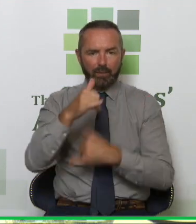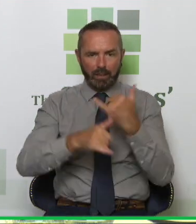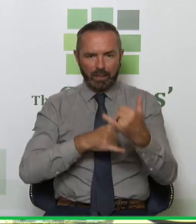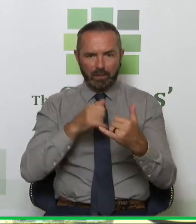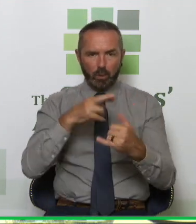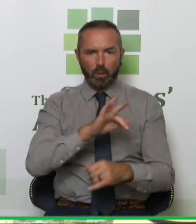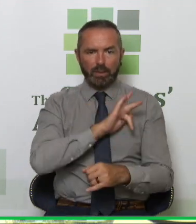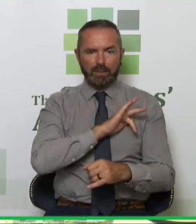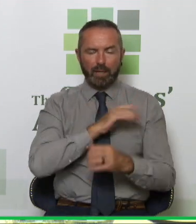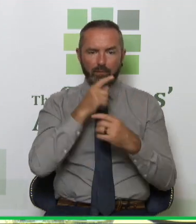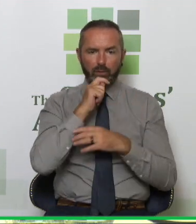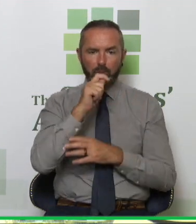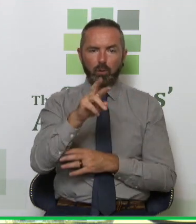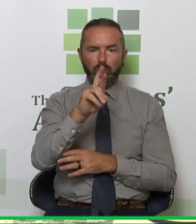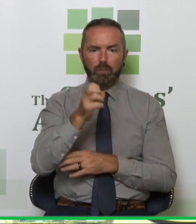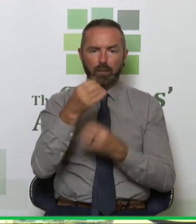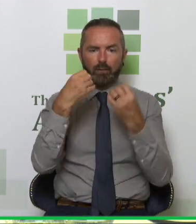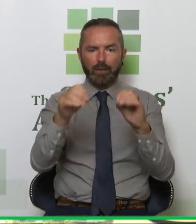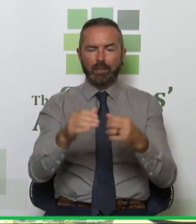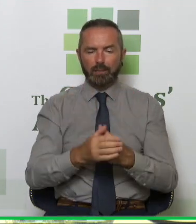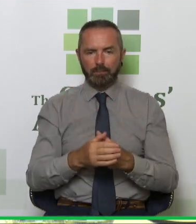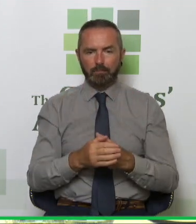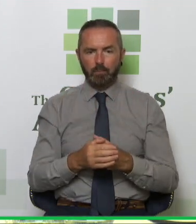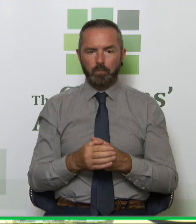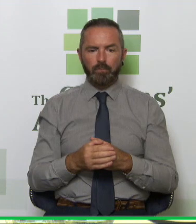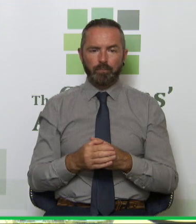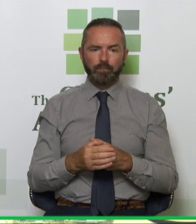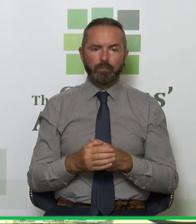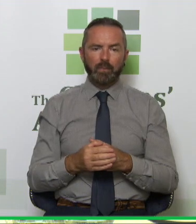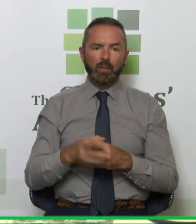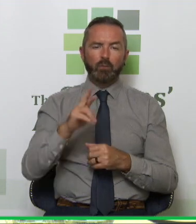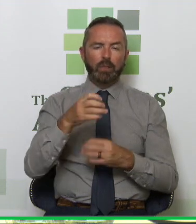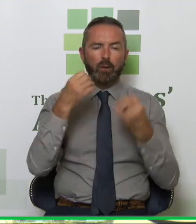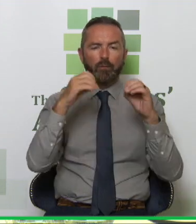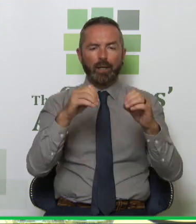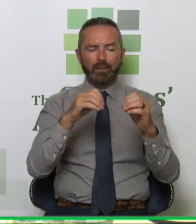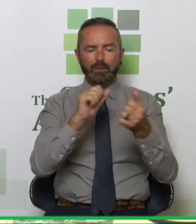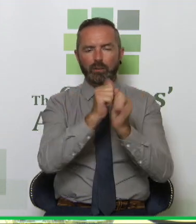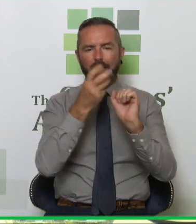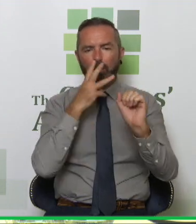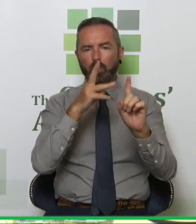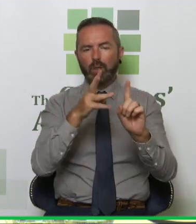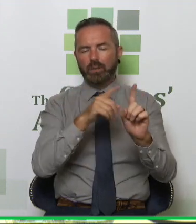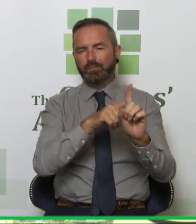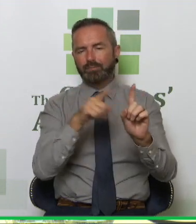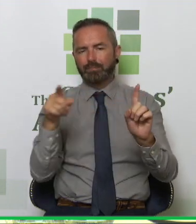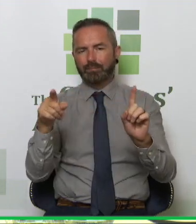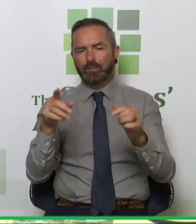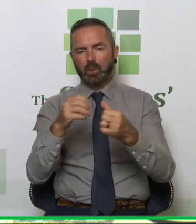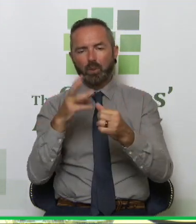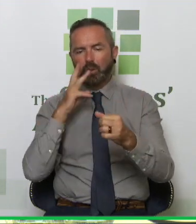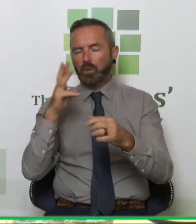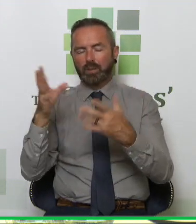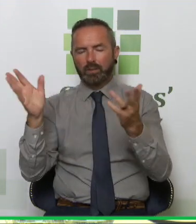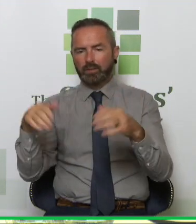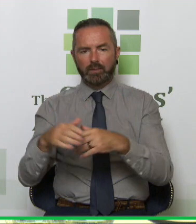self-reported reoffending, and they try and look at desistance rather than just reoffending. So de-escalation of offending, by which I